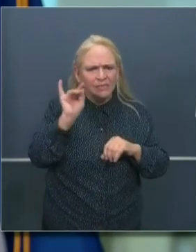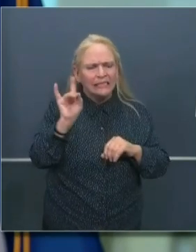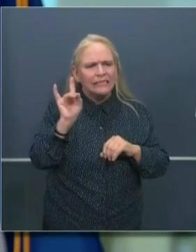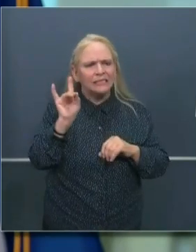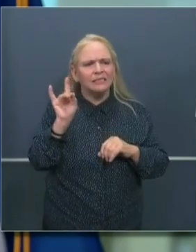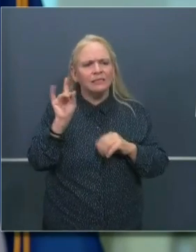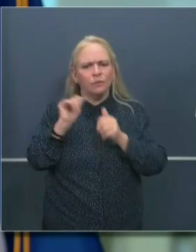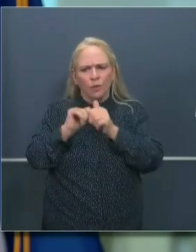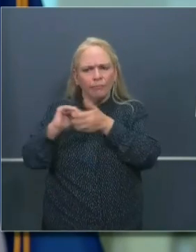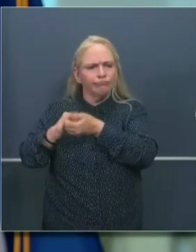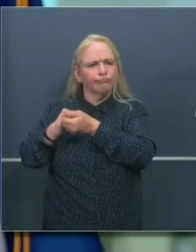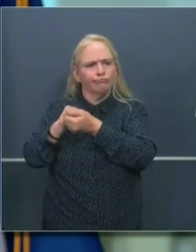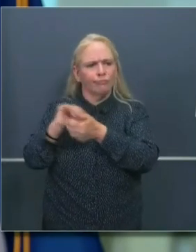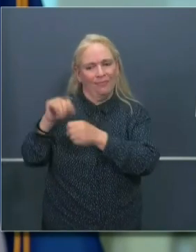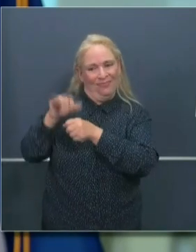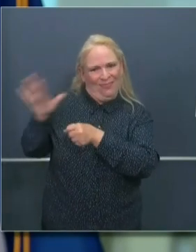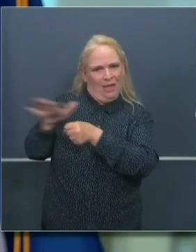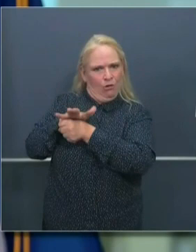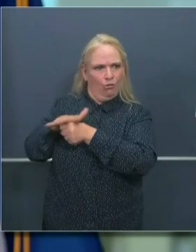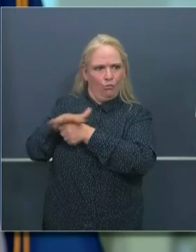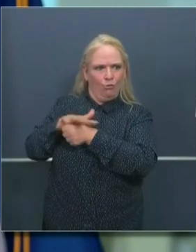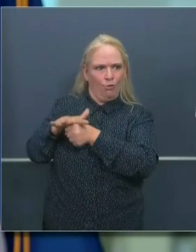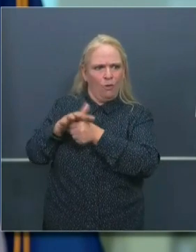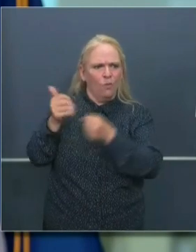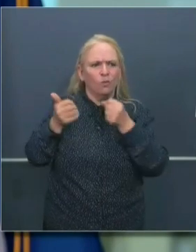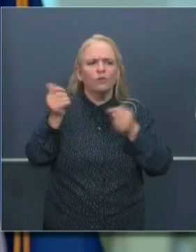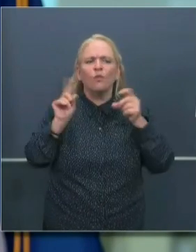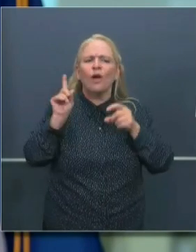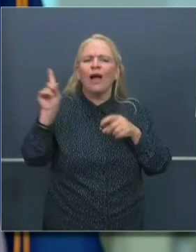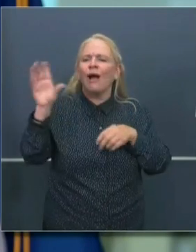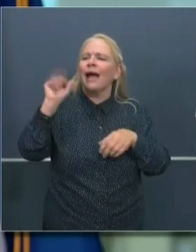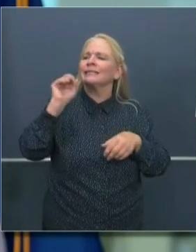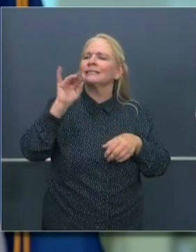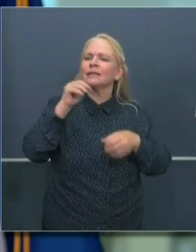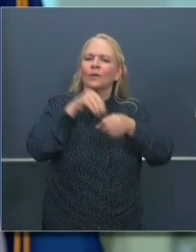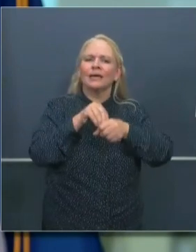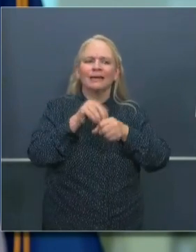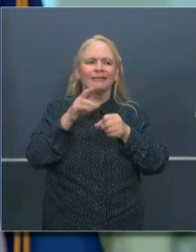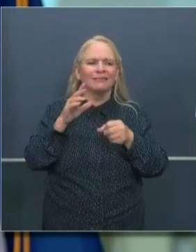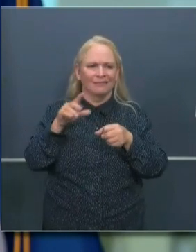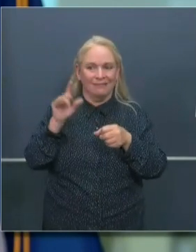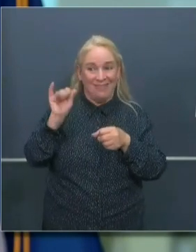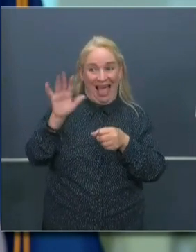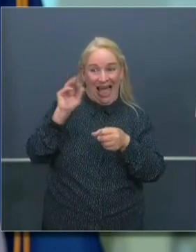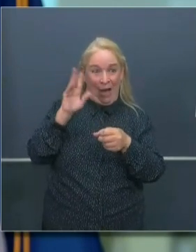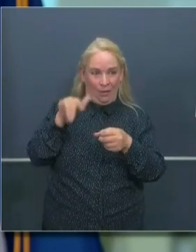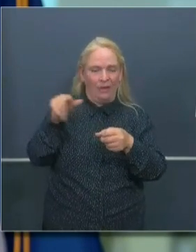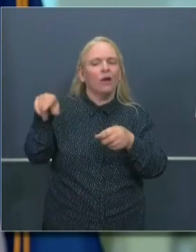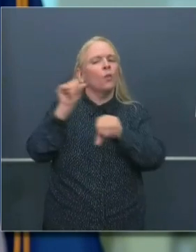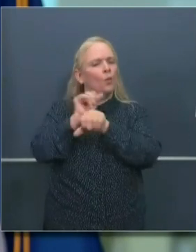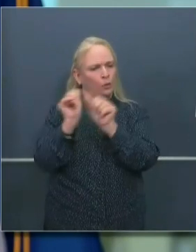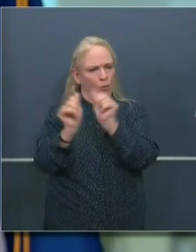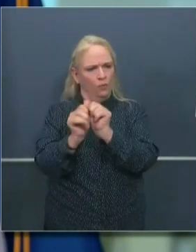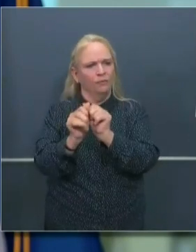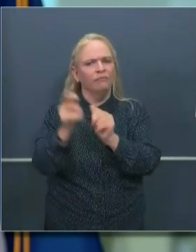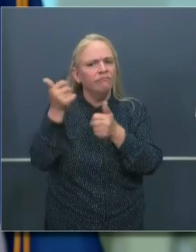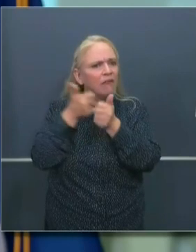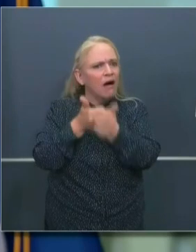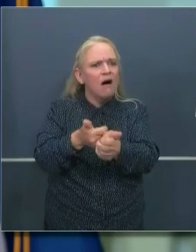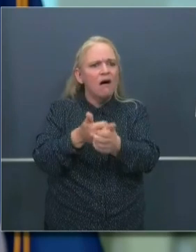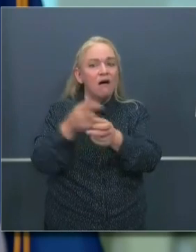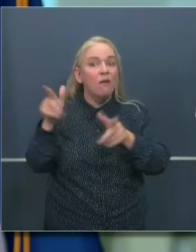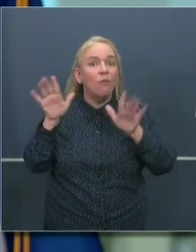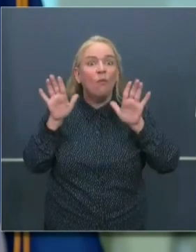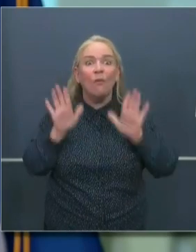co-partners in the counties that they operate in, to advance the stay-at-home order. And many have been models